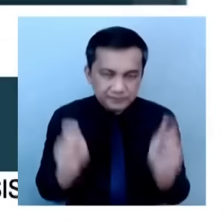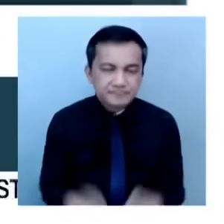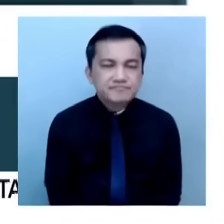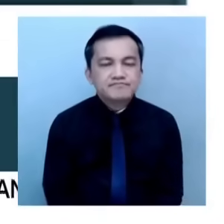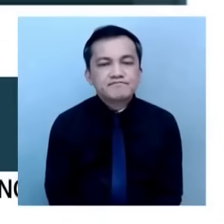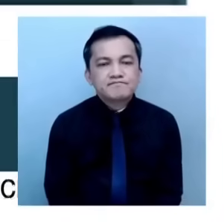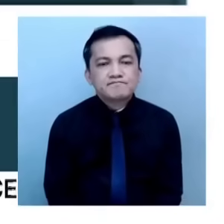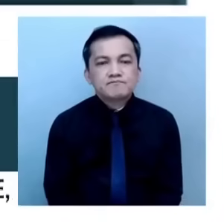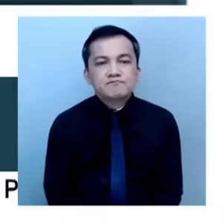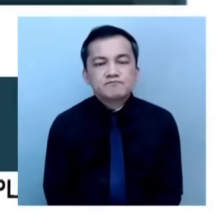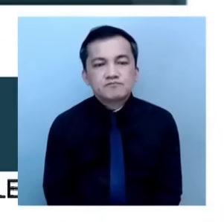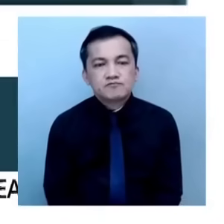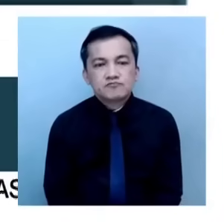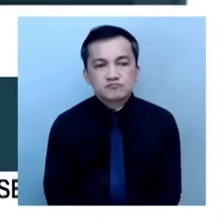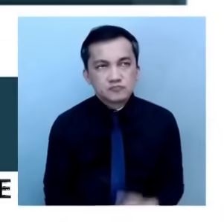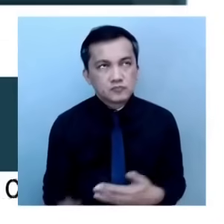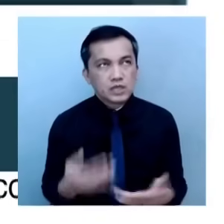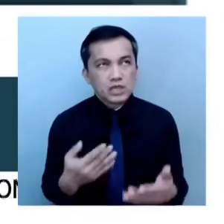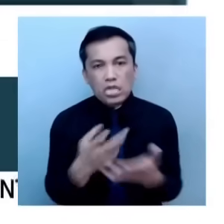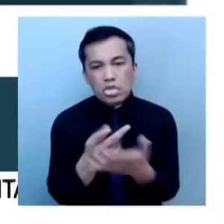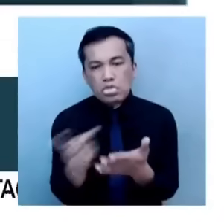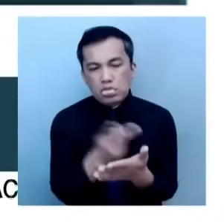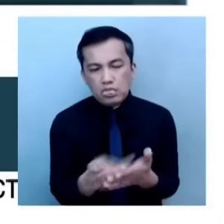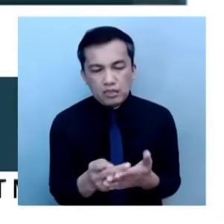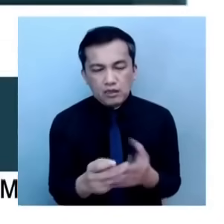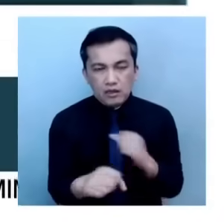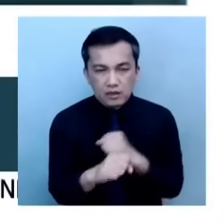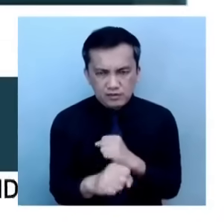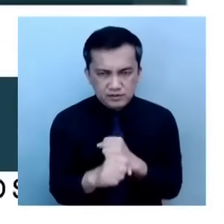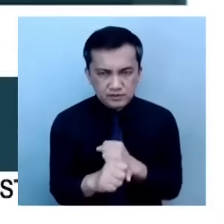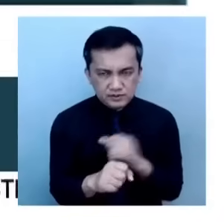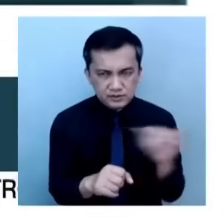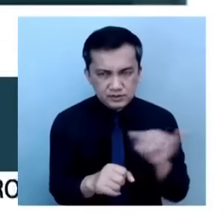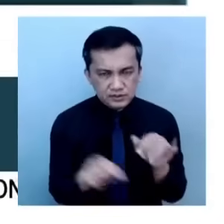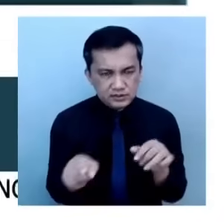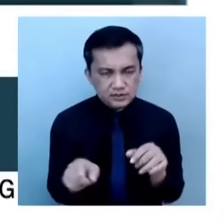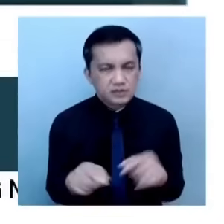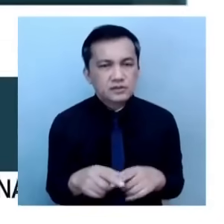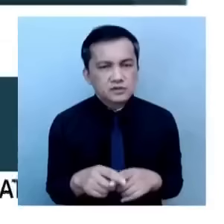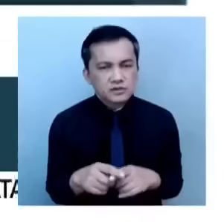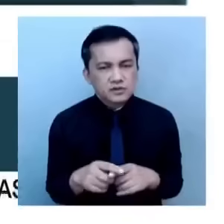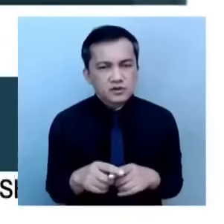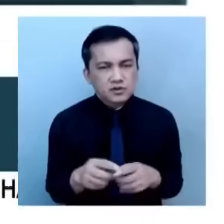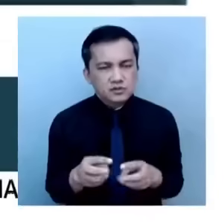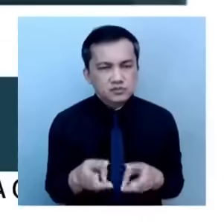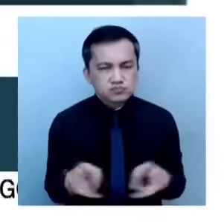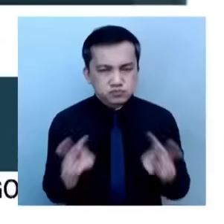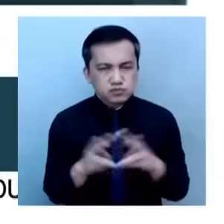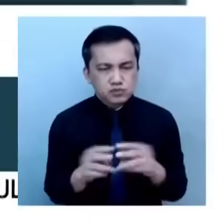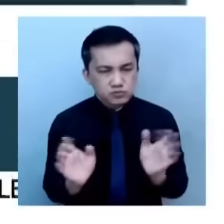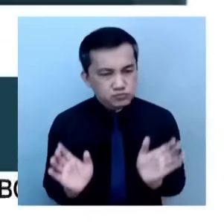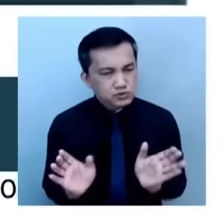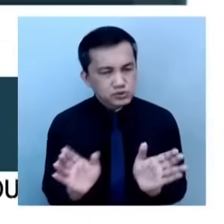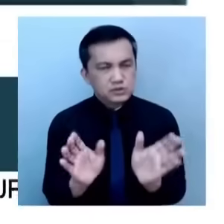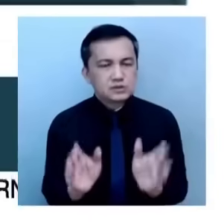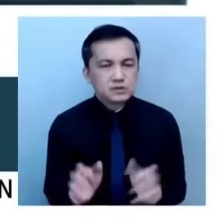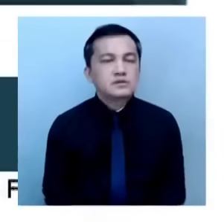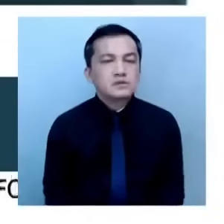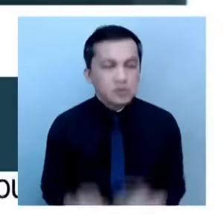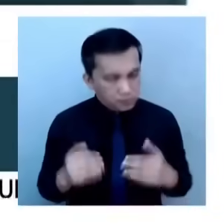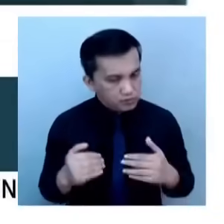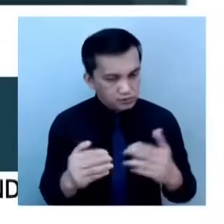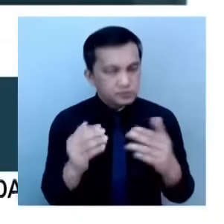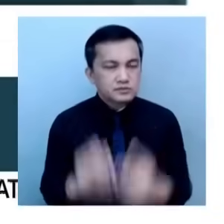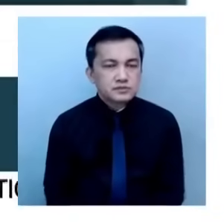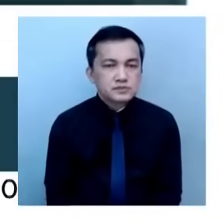Because even if we are unsuccessful, you know, campaigns like this are worth pursuing and worth pushing for. And if ever